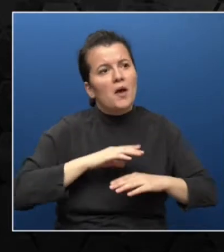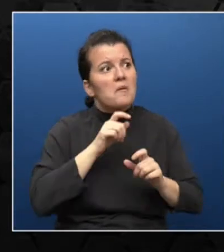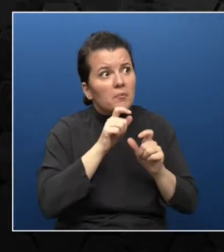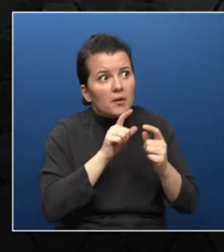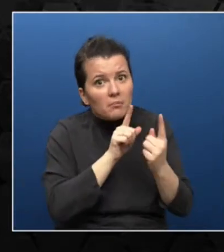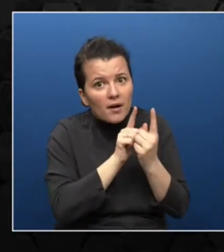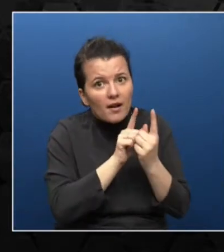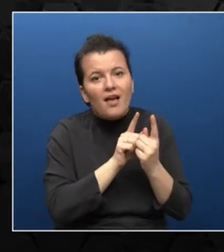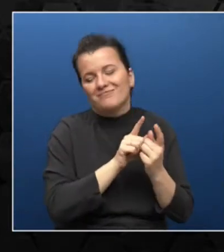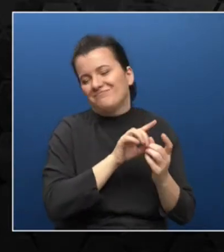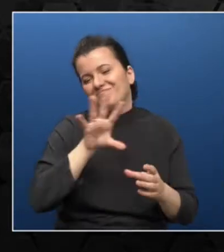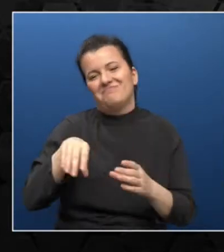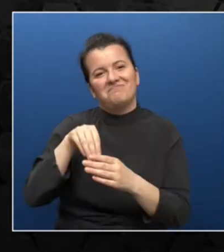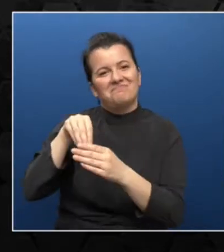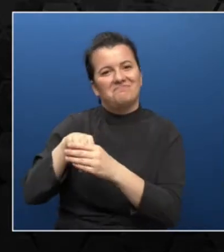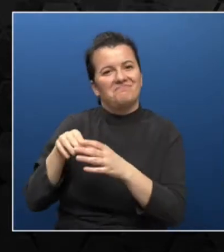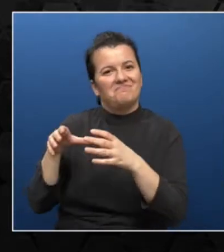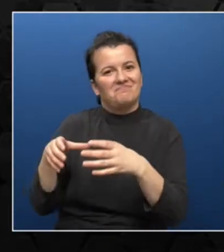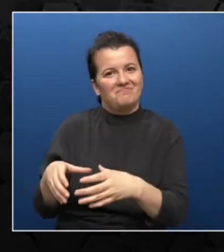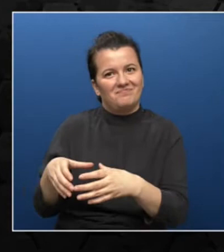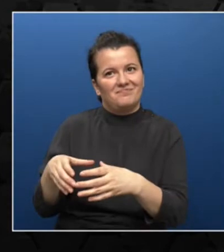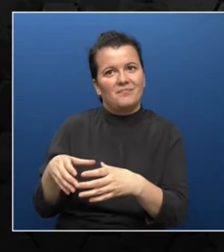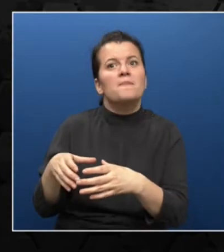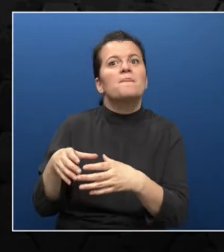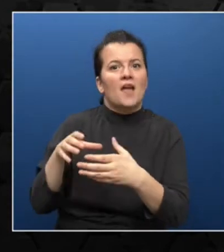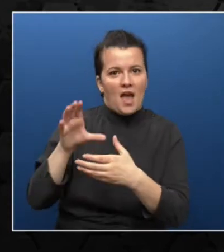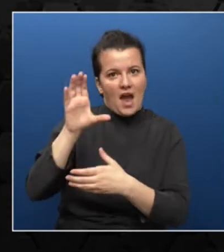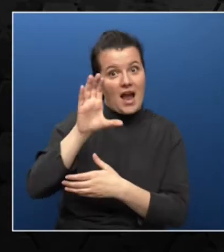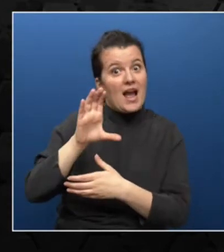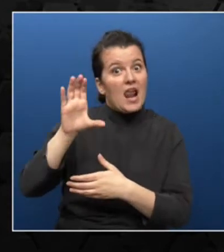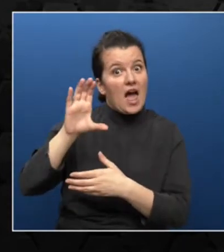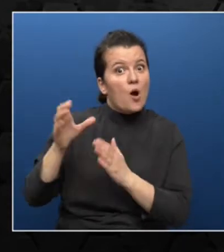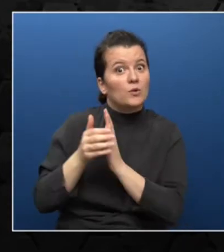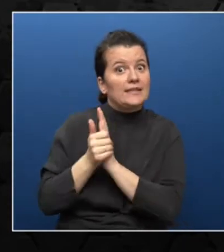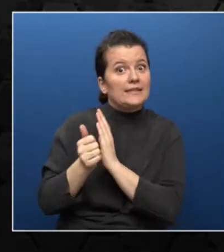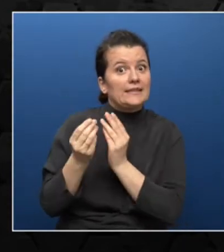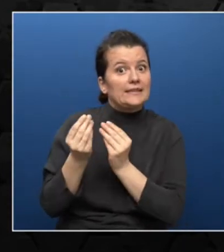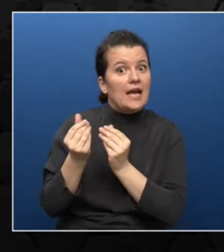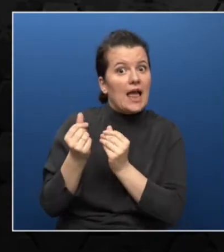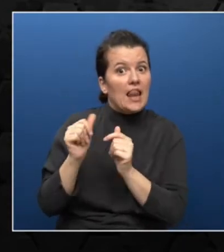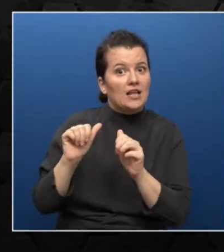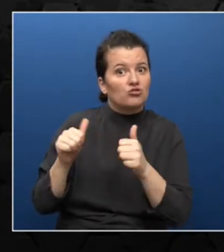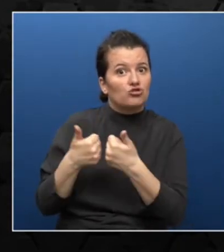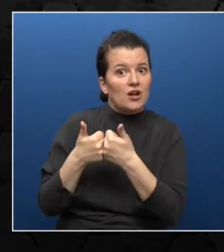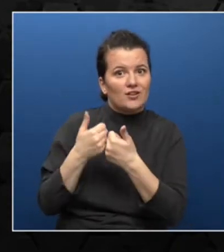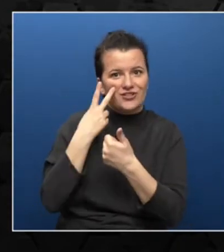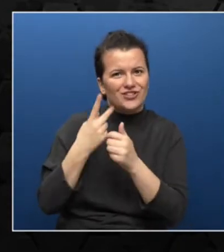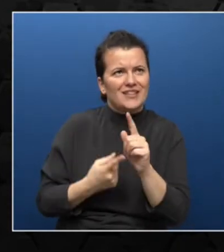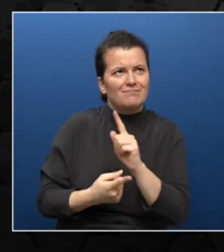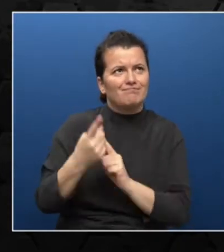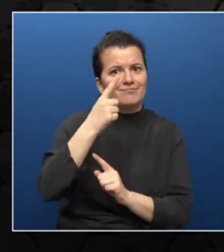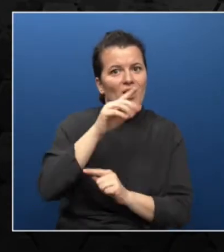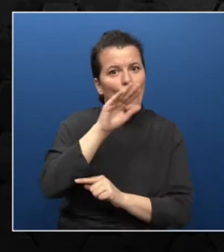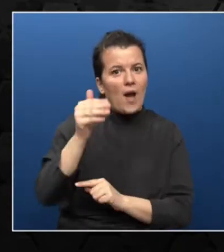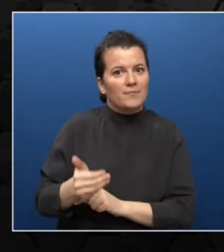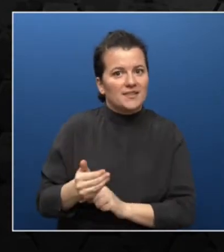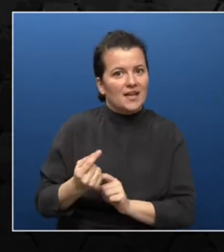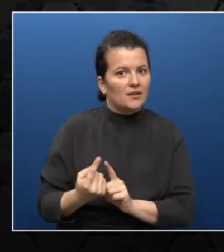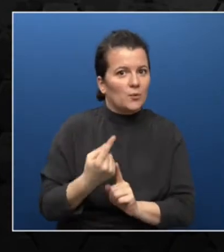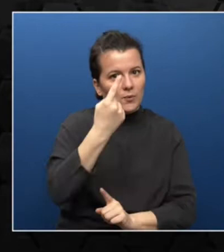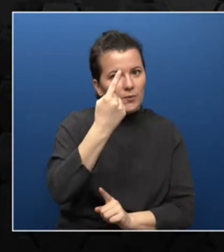learning. So for that, we have the Cloud Skills Challenge. The link for that is also at the top of the site, and you can attend it